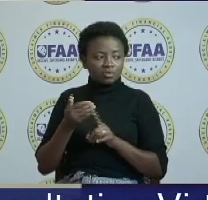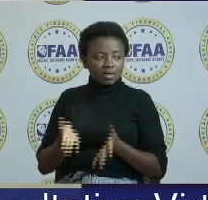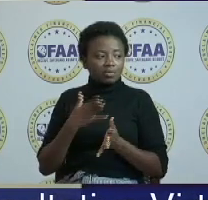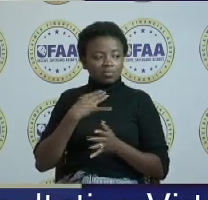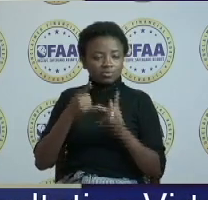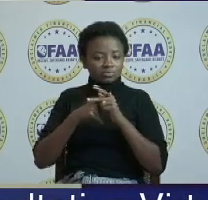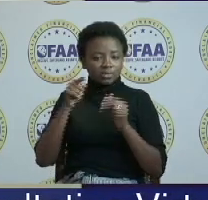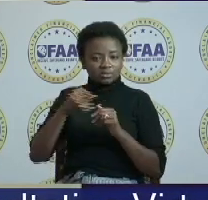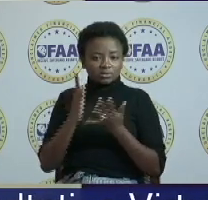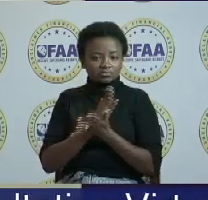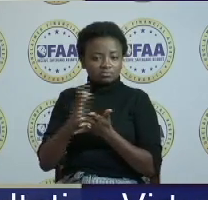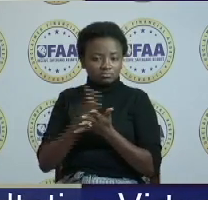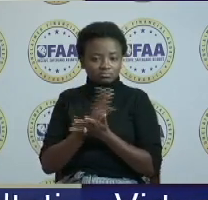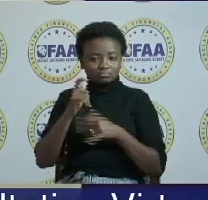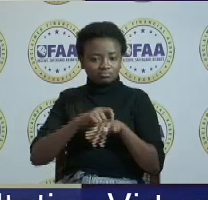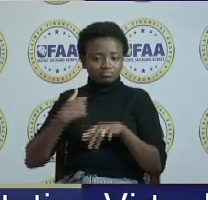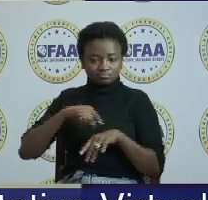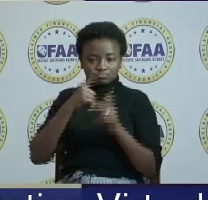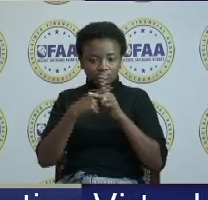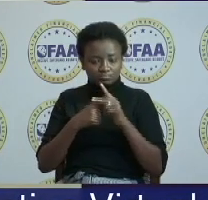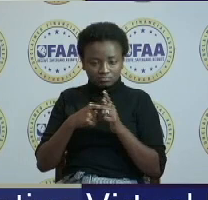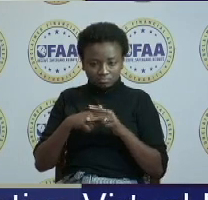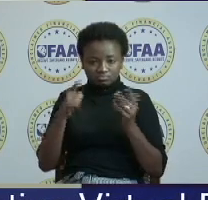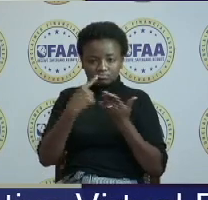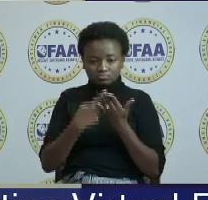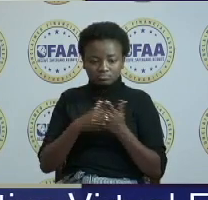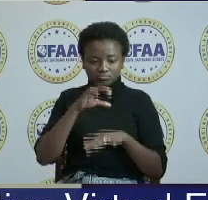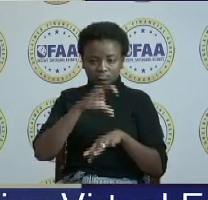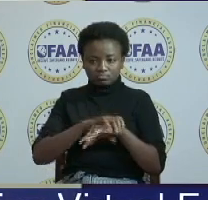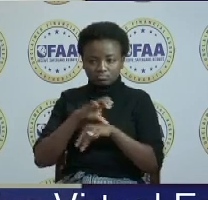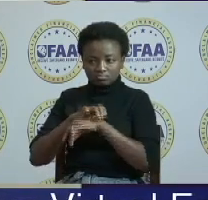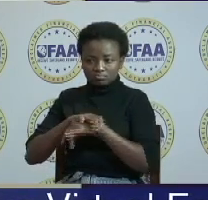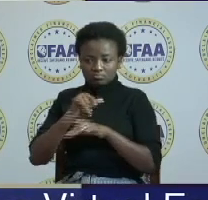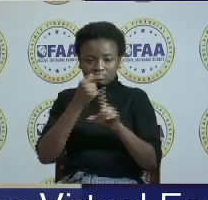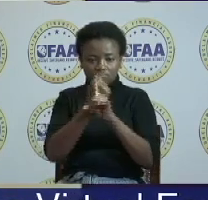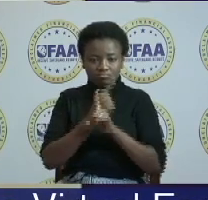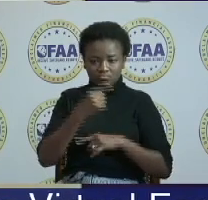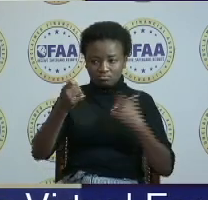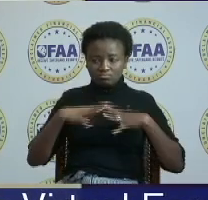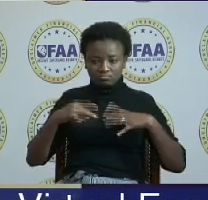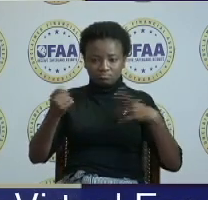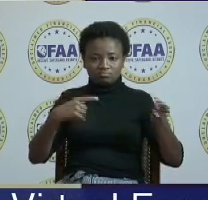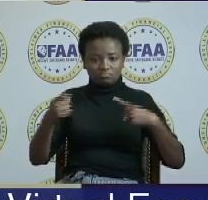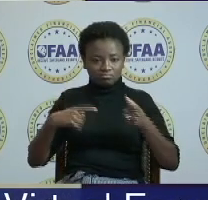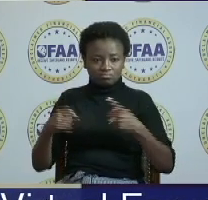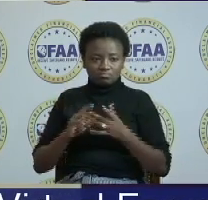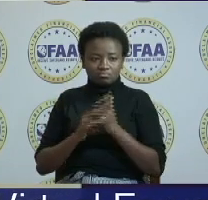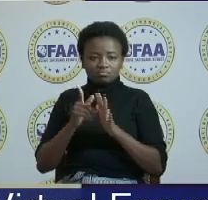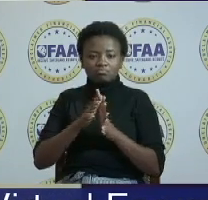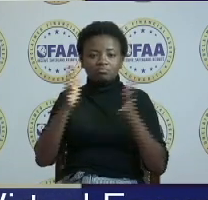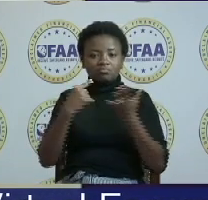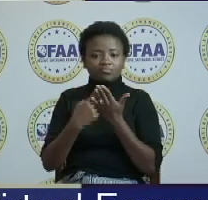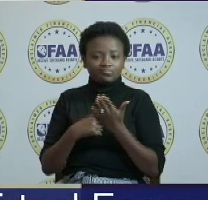we also get the questions from the floor platform so that we can have that. This is the bigger part of this